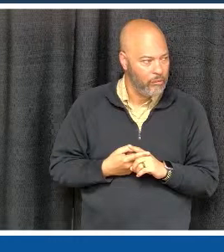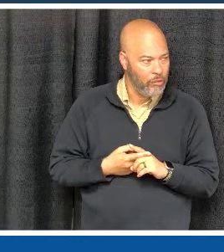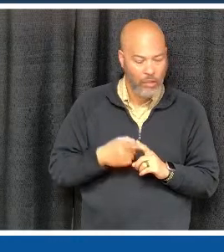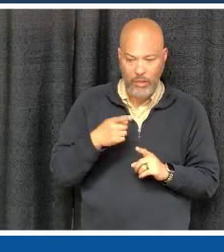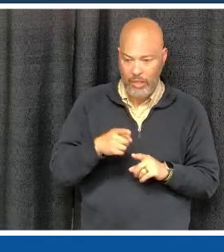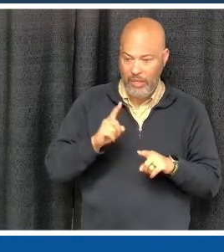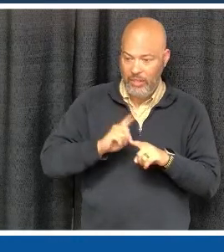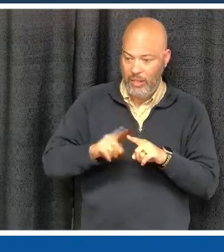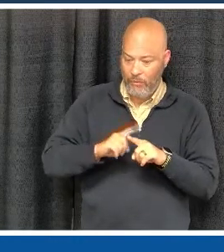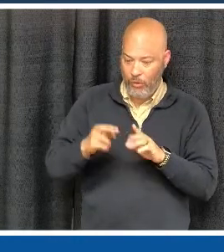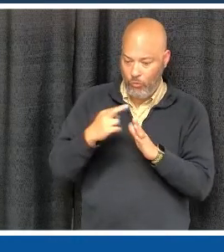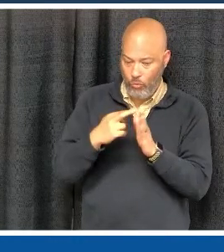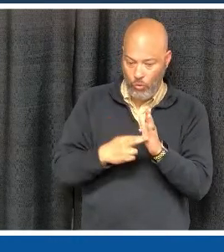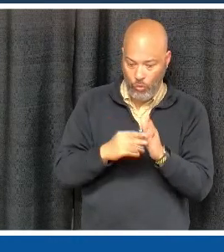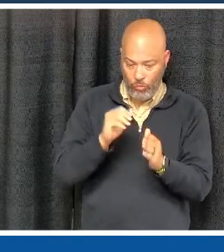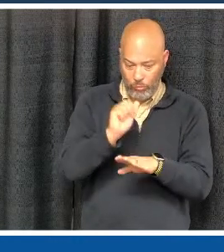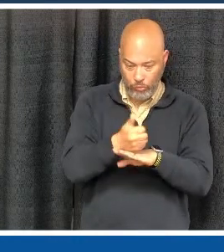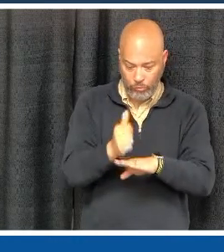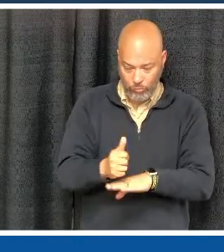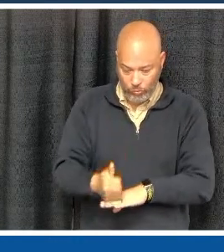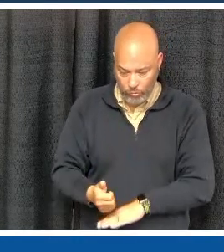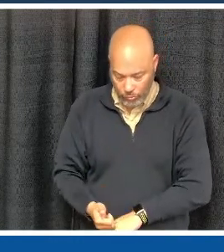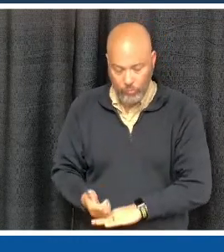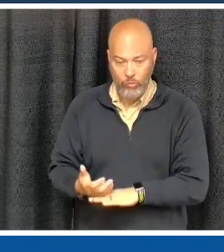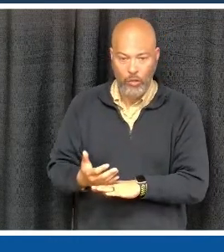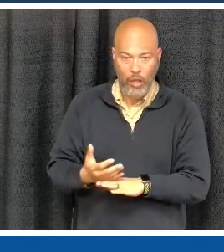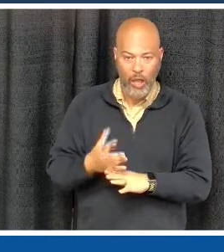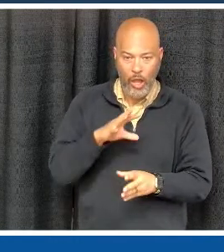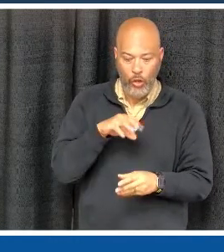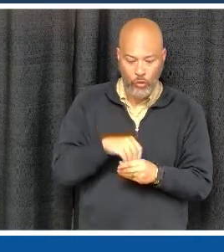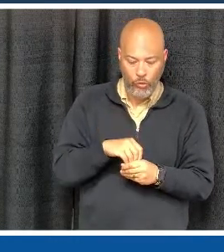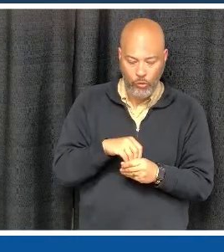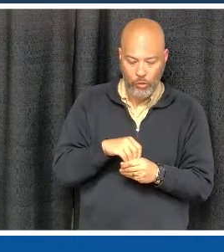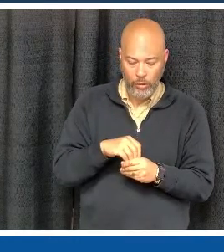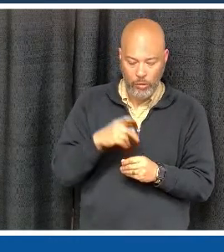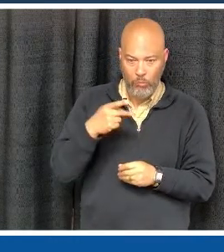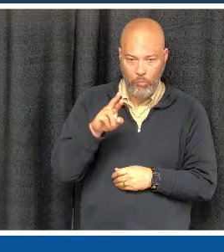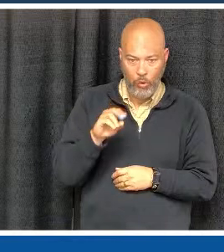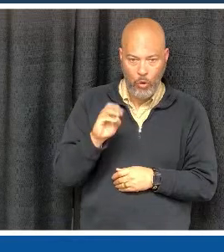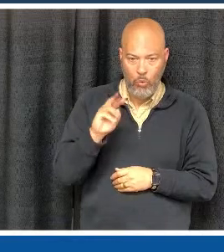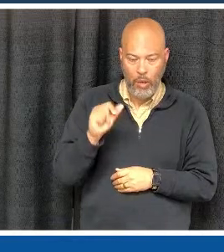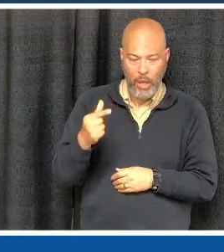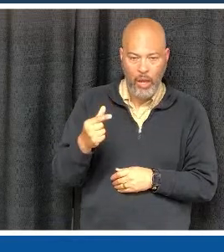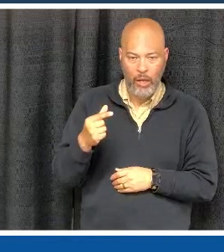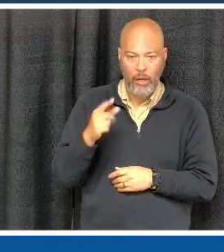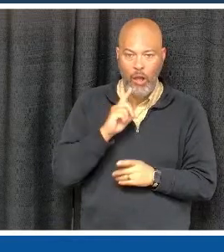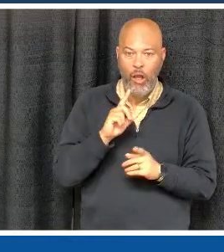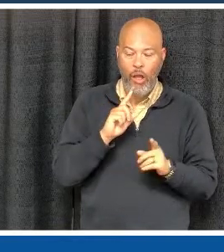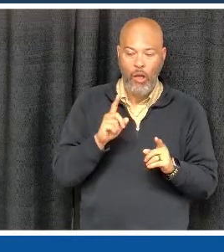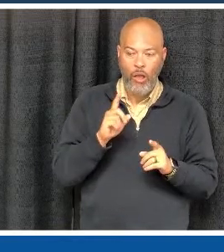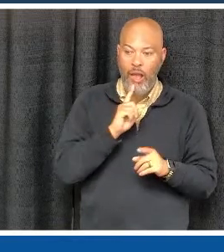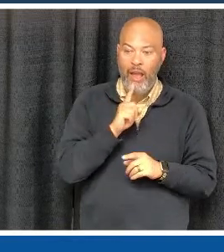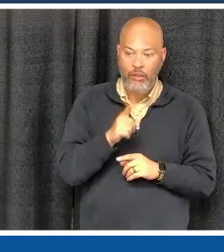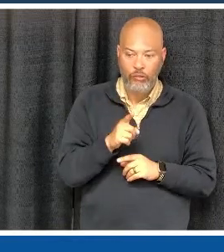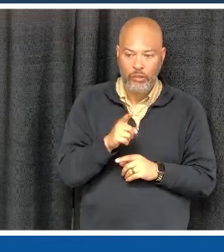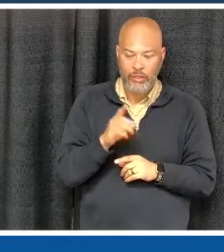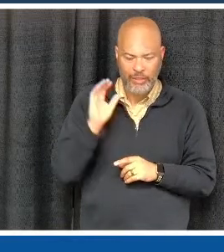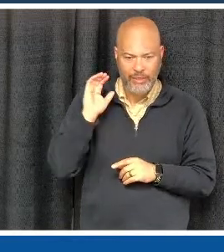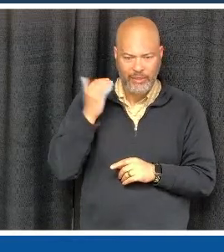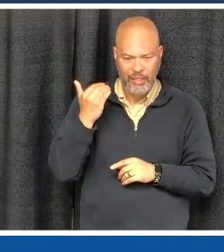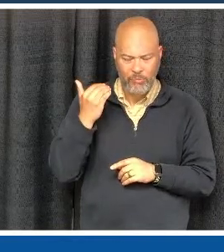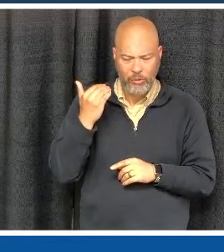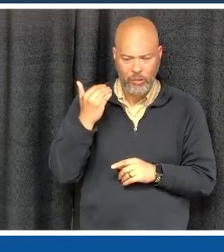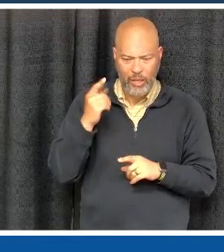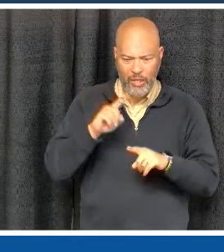different stipulations in place, including PROAG, which, as we've already said, actually, there seems to be a